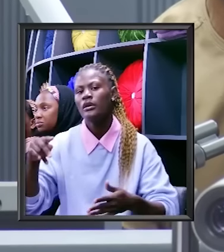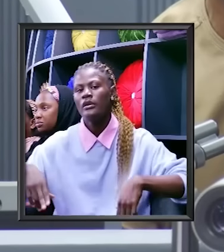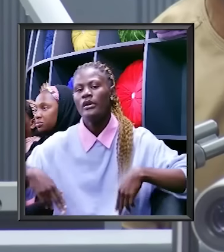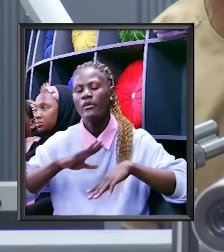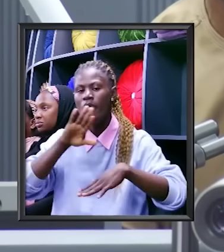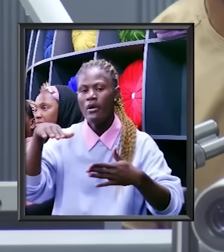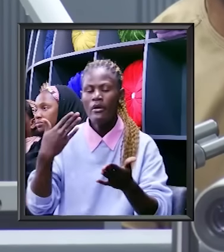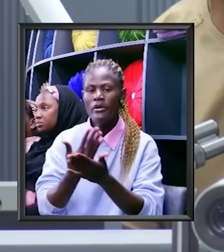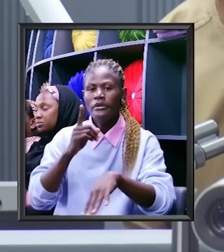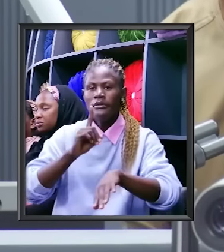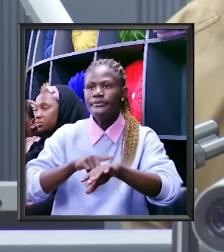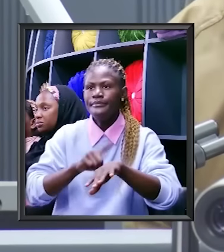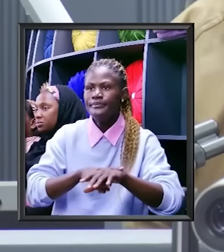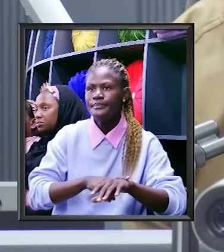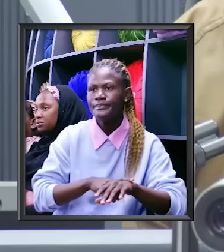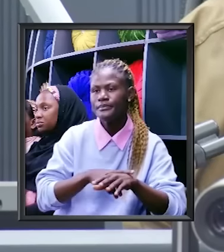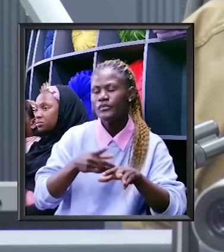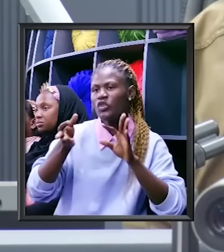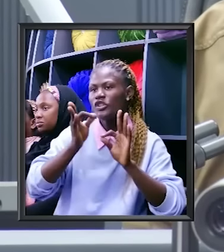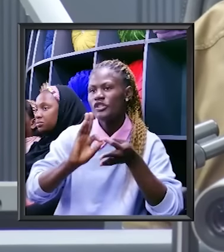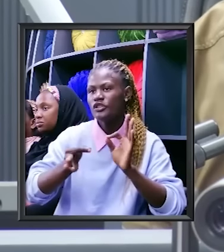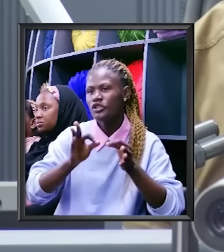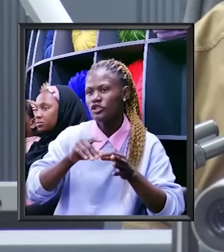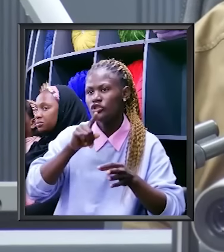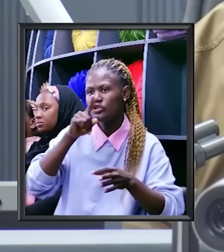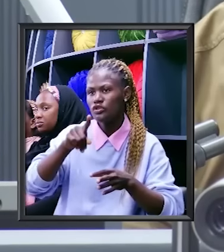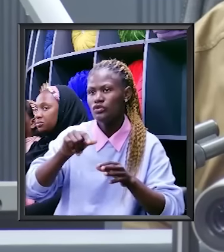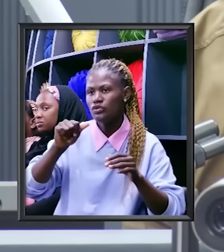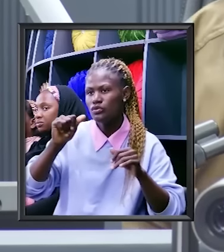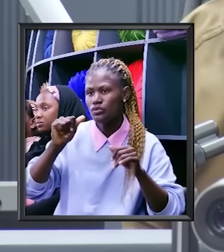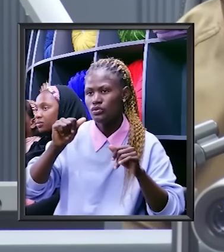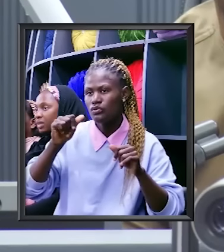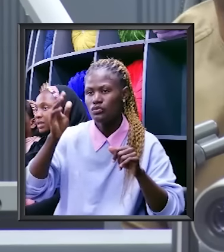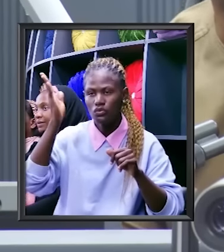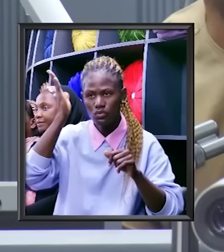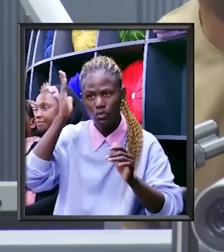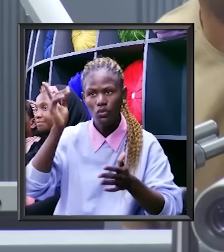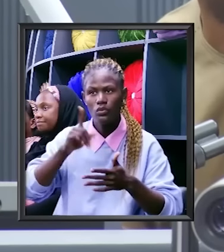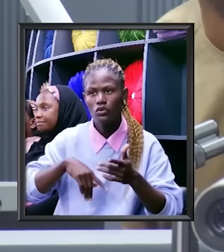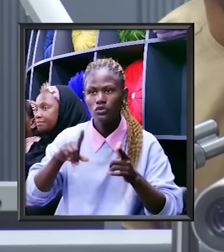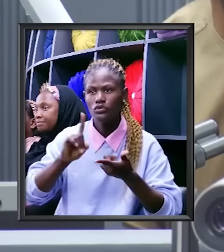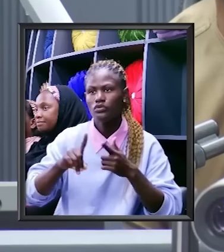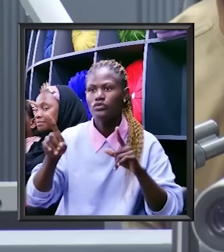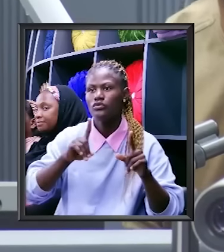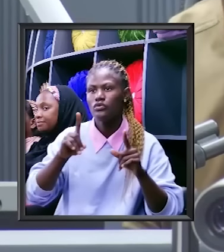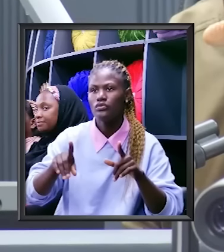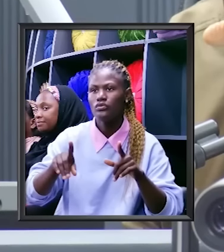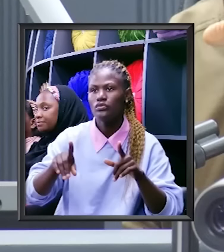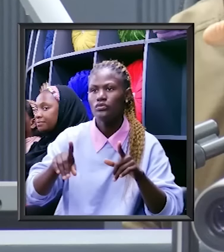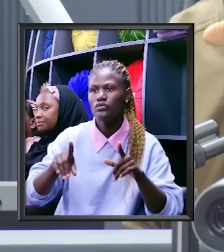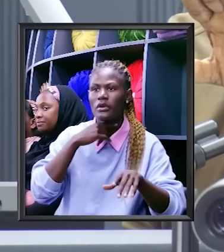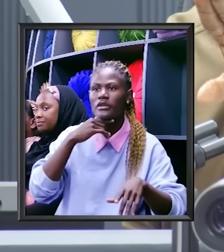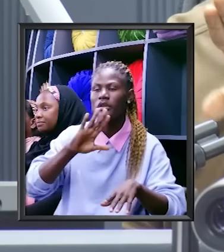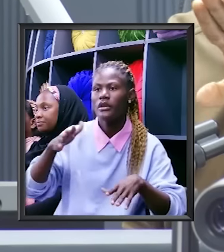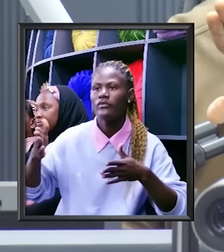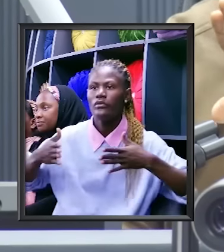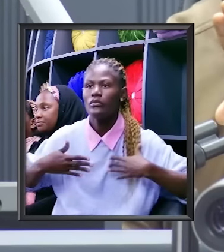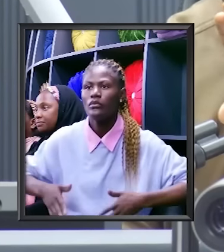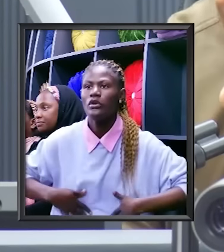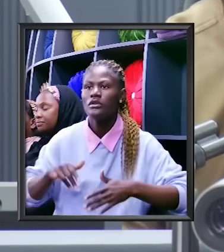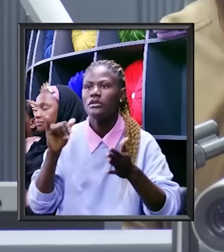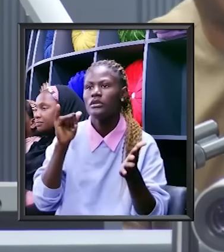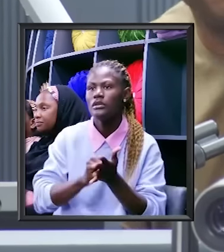time. If to say you they very patriotic, Baba, the first thing where you go run now to come, make we tell everybody they go the